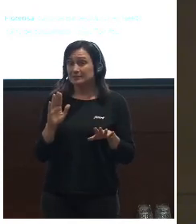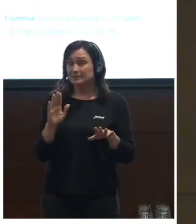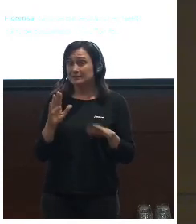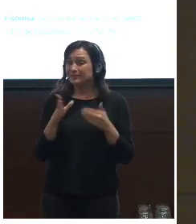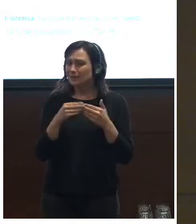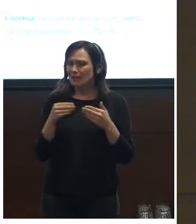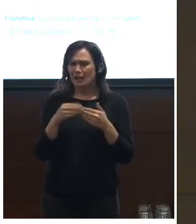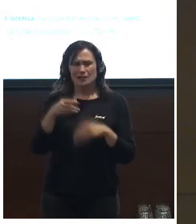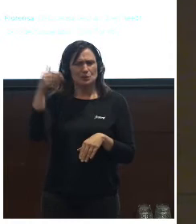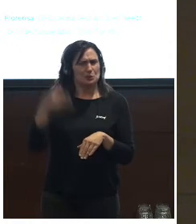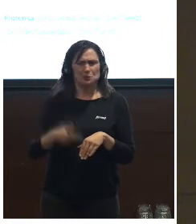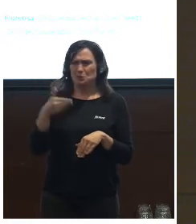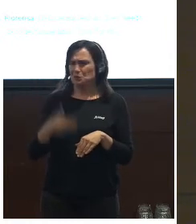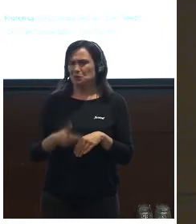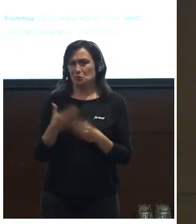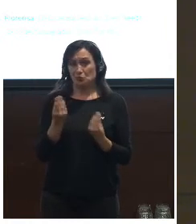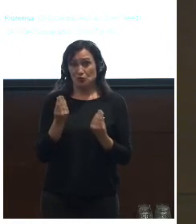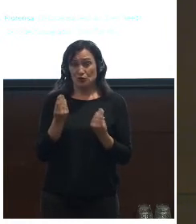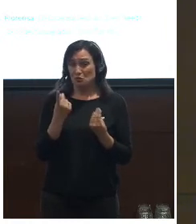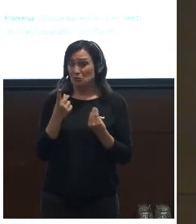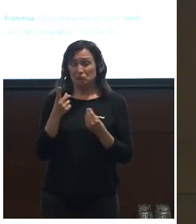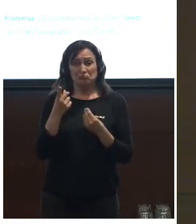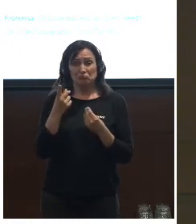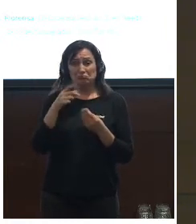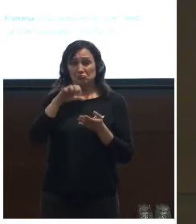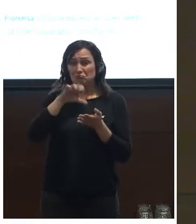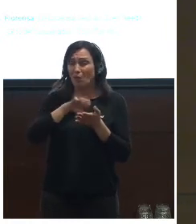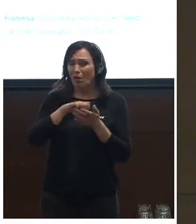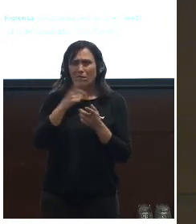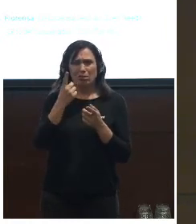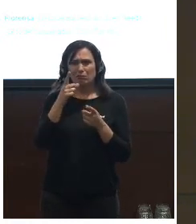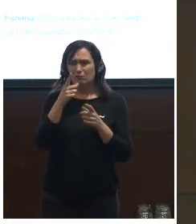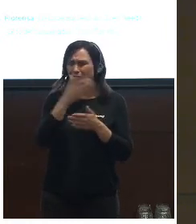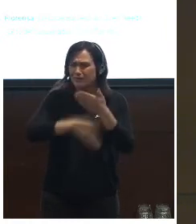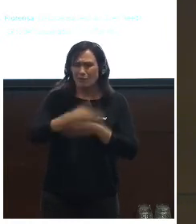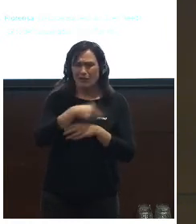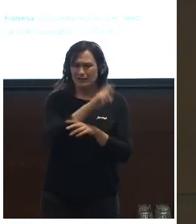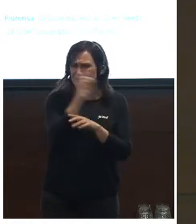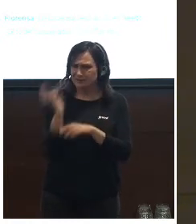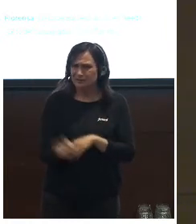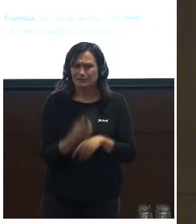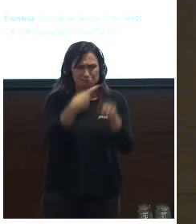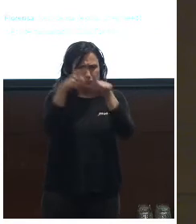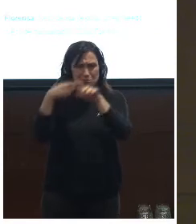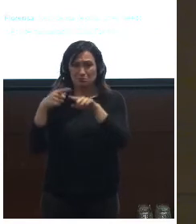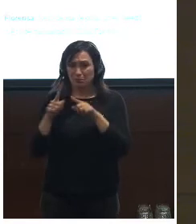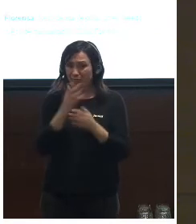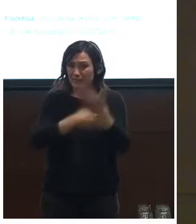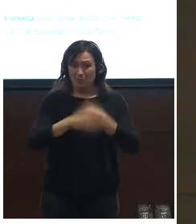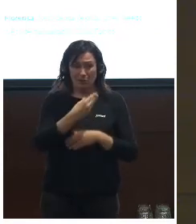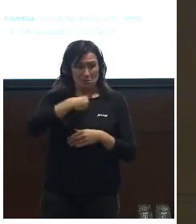are coming from all parts of the society, have different disabilities, and within the disability, a lot of grades.